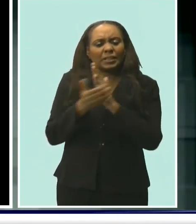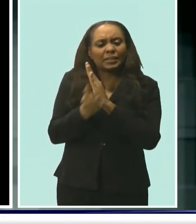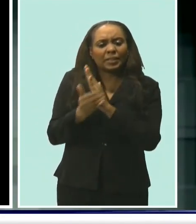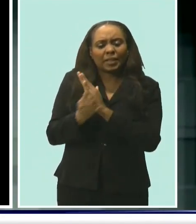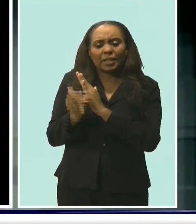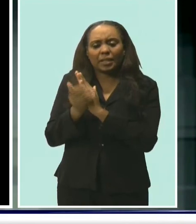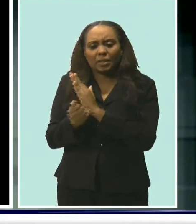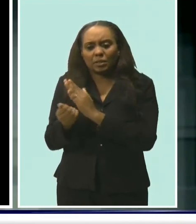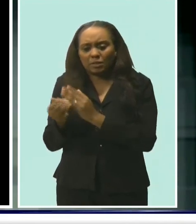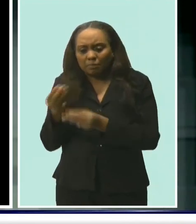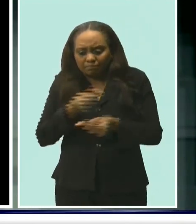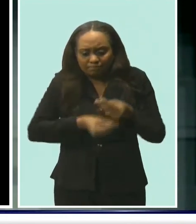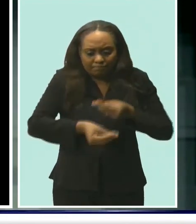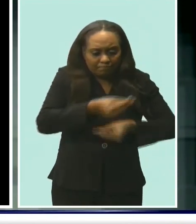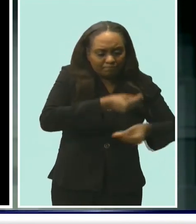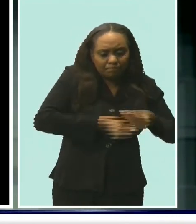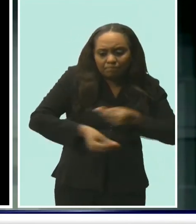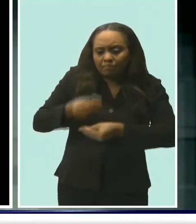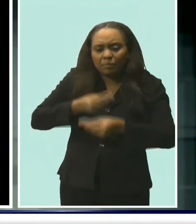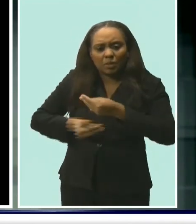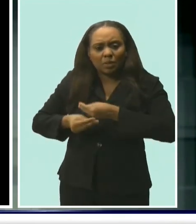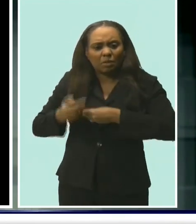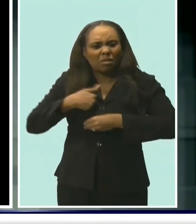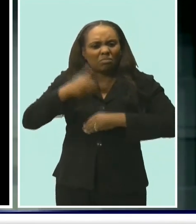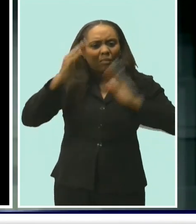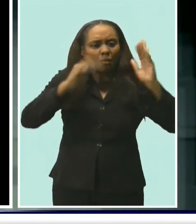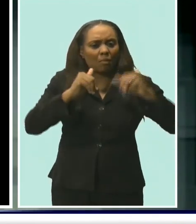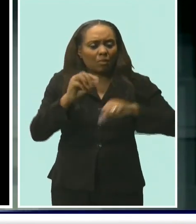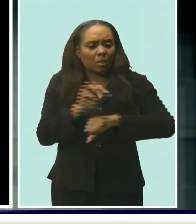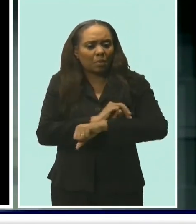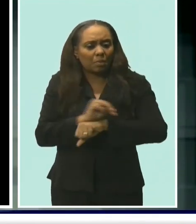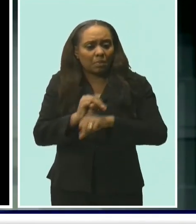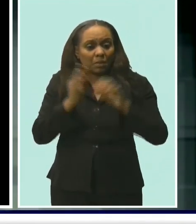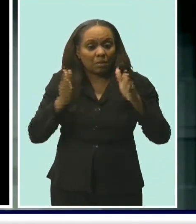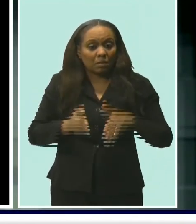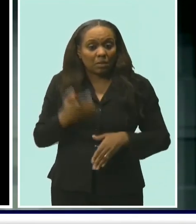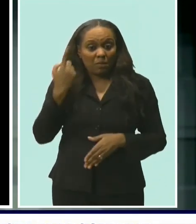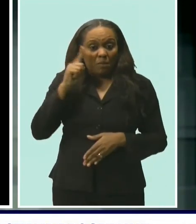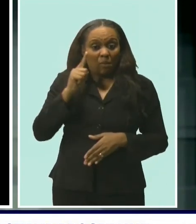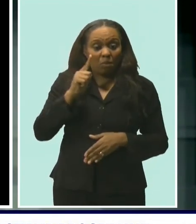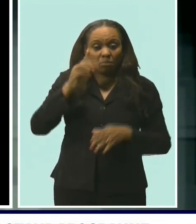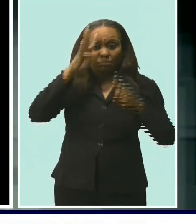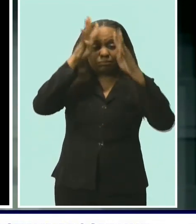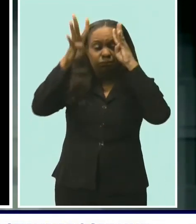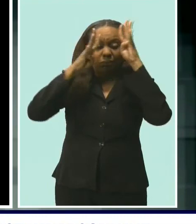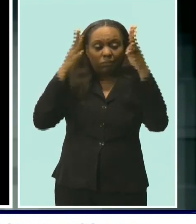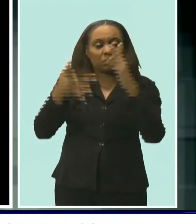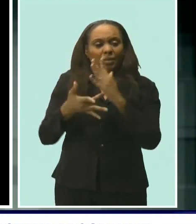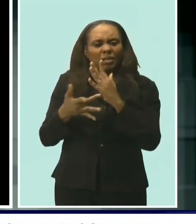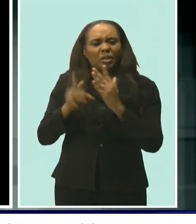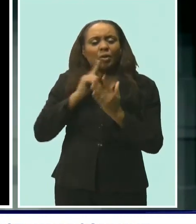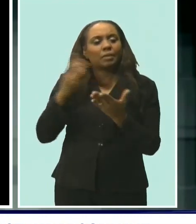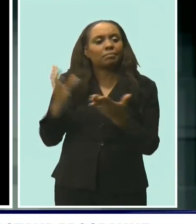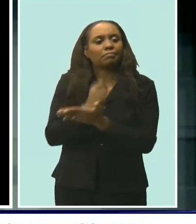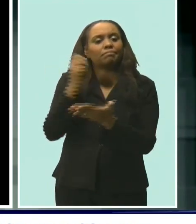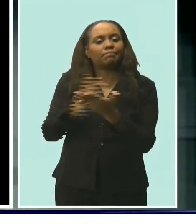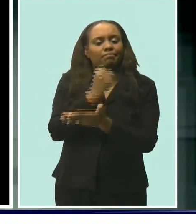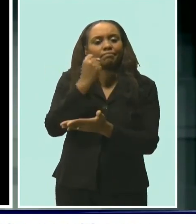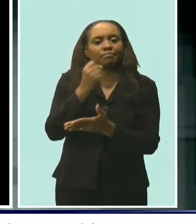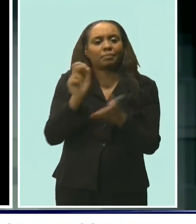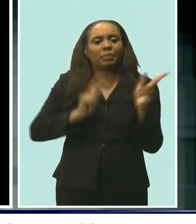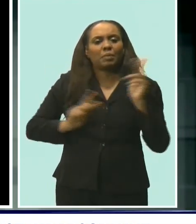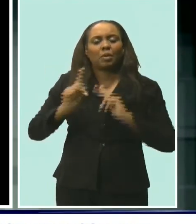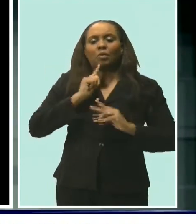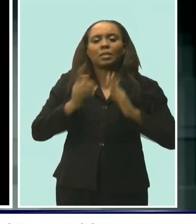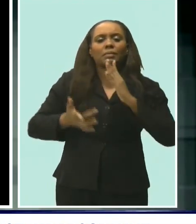even the Ministry of Innovation and Technology can take advantage of these technical minds that will be coming